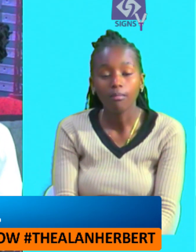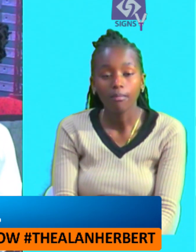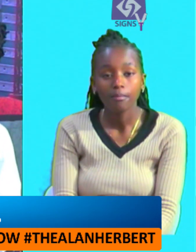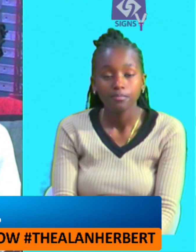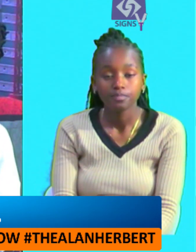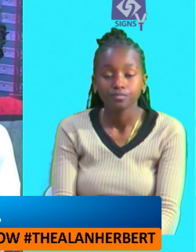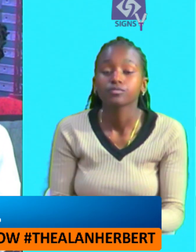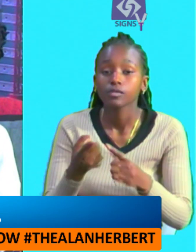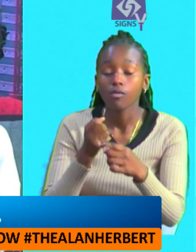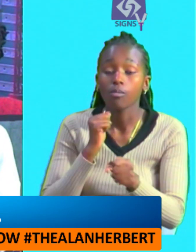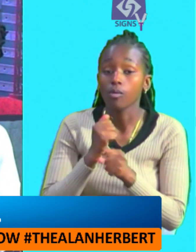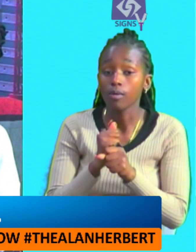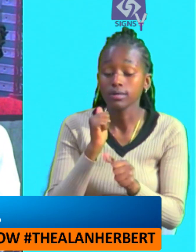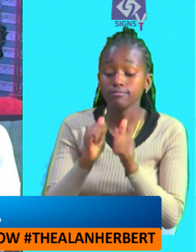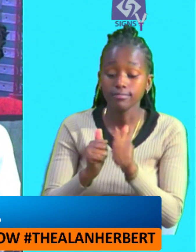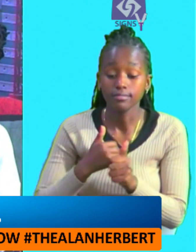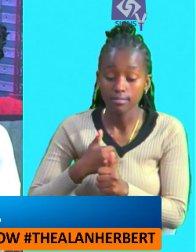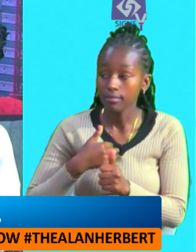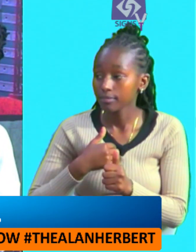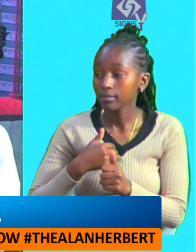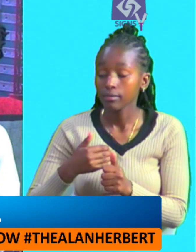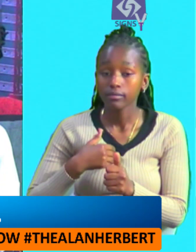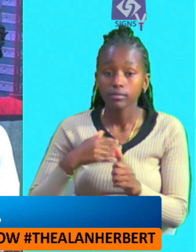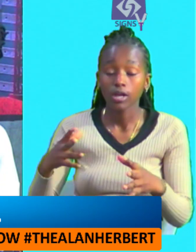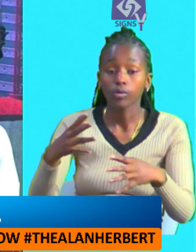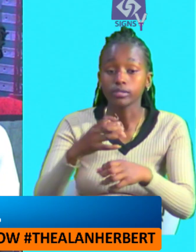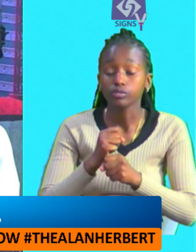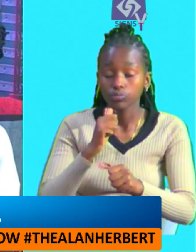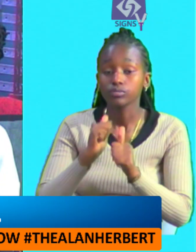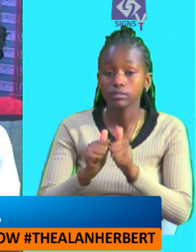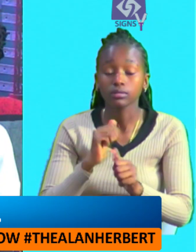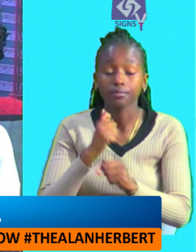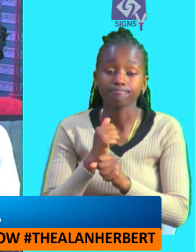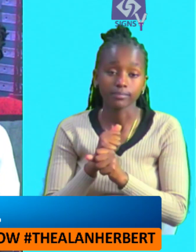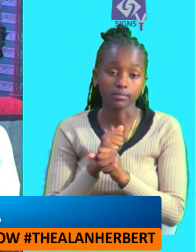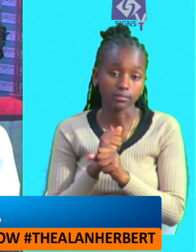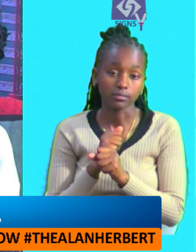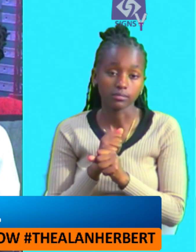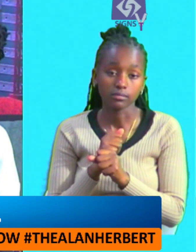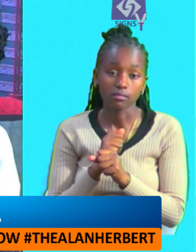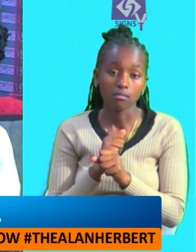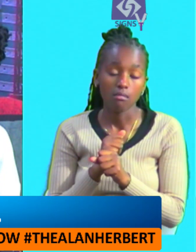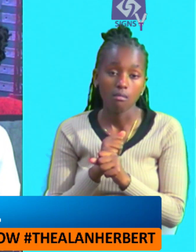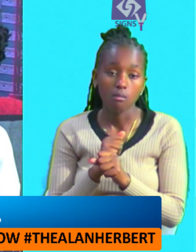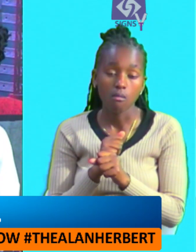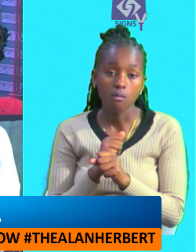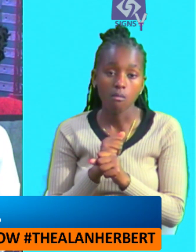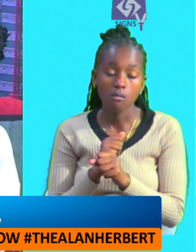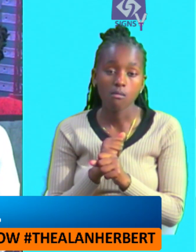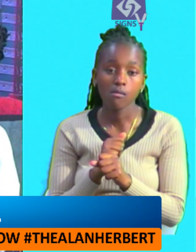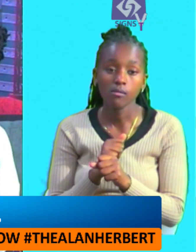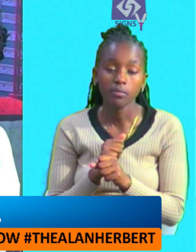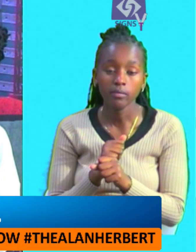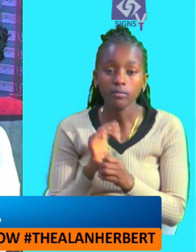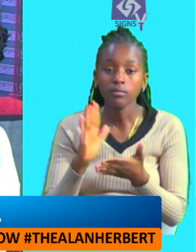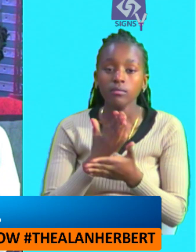mwaka ianze, because I'd noted kuna gaps I needed to fill, like what I said earlier, like I give a